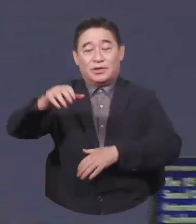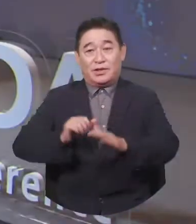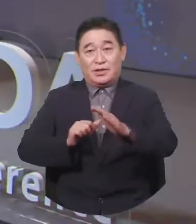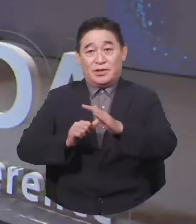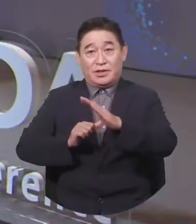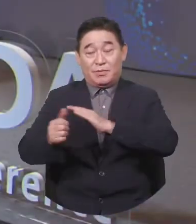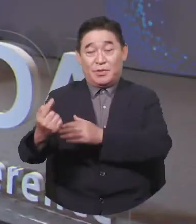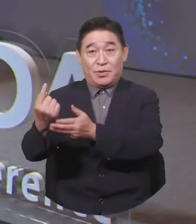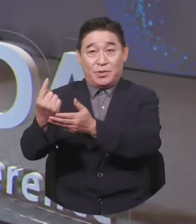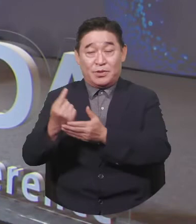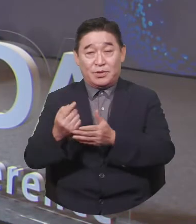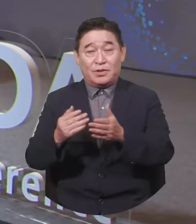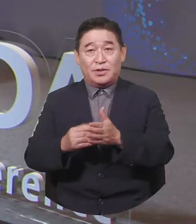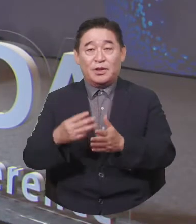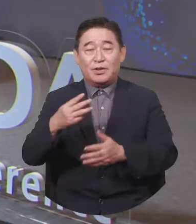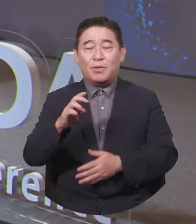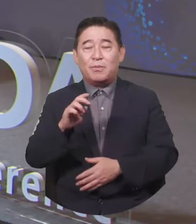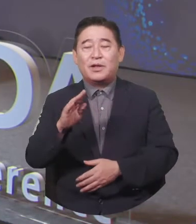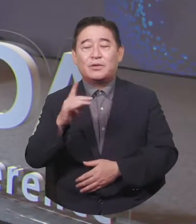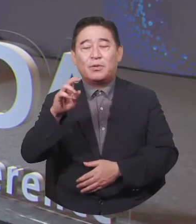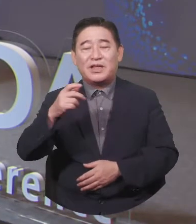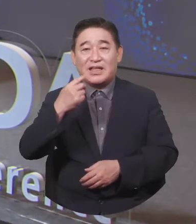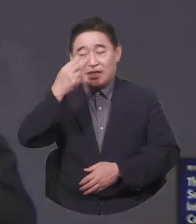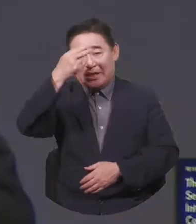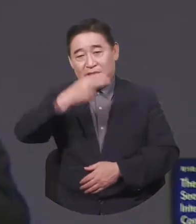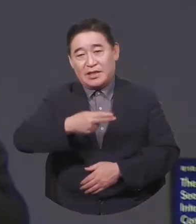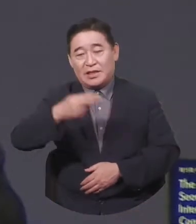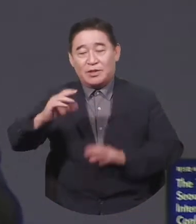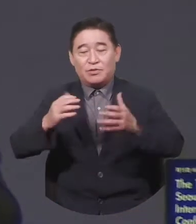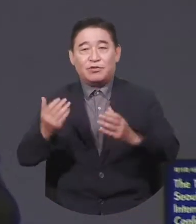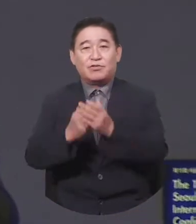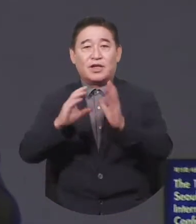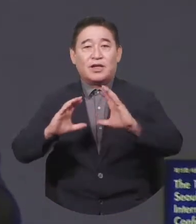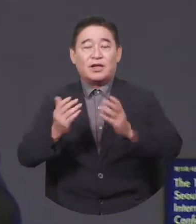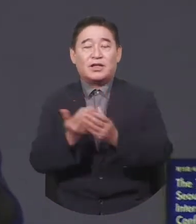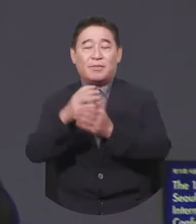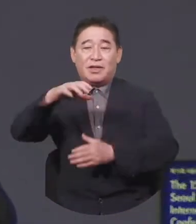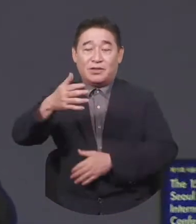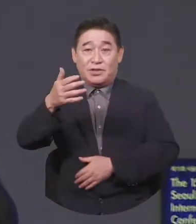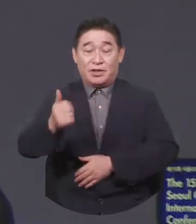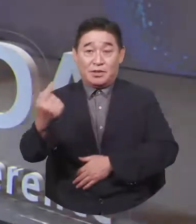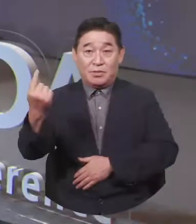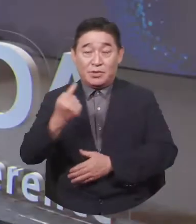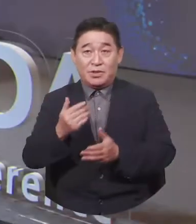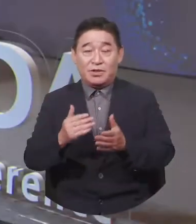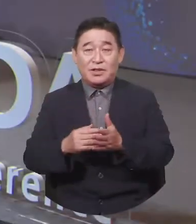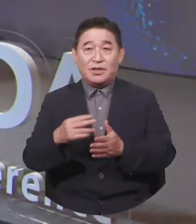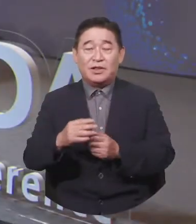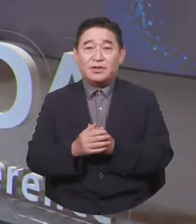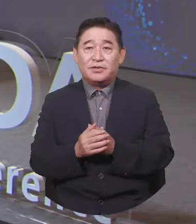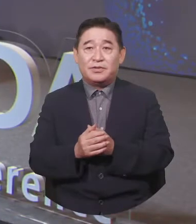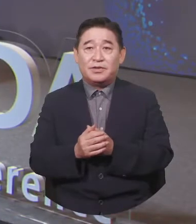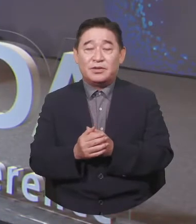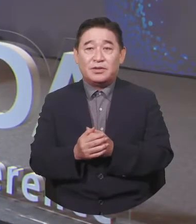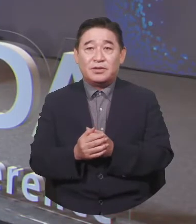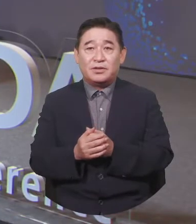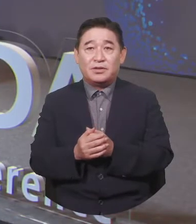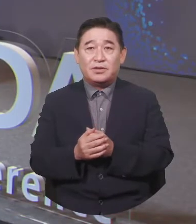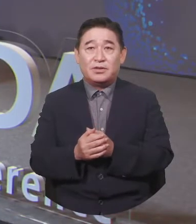Tormarbulang Lumbantobing from the Indonesian Aid, and Dastan Ilukanov from Kazakh